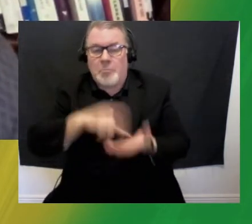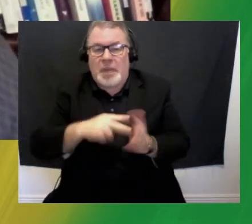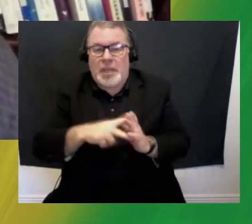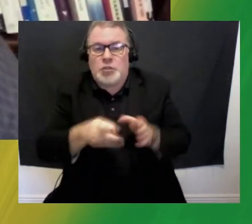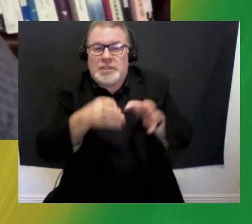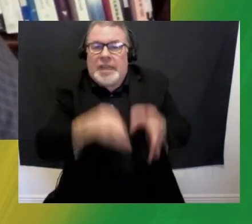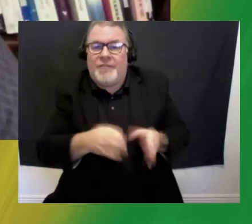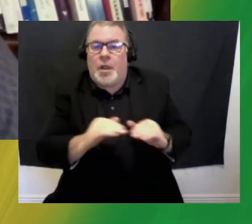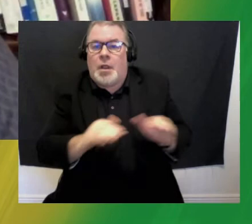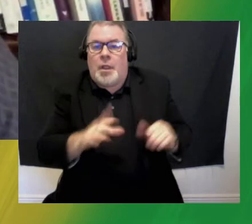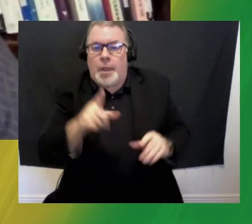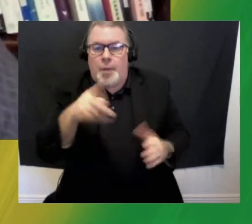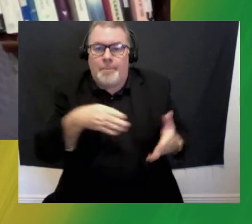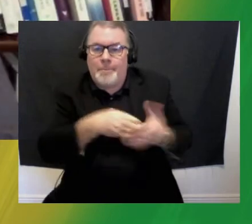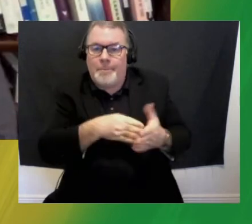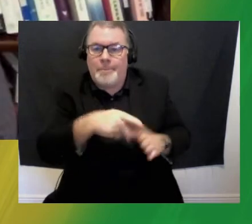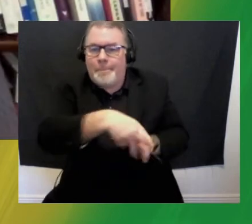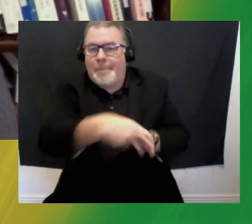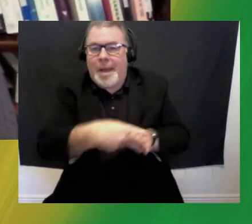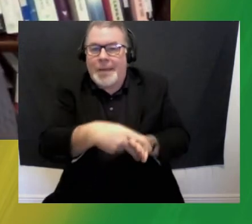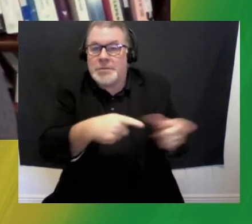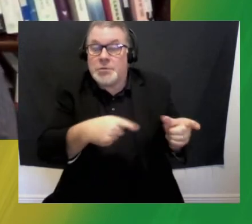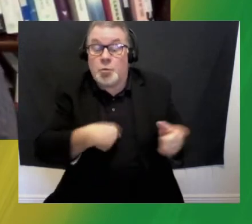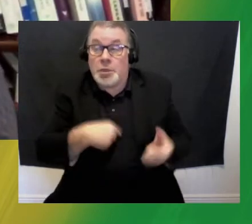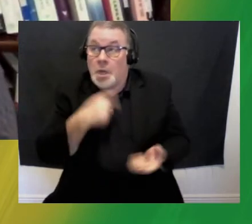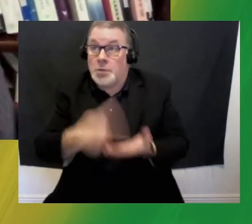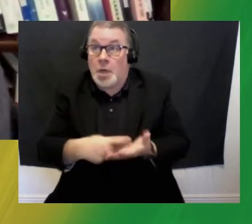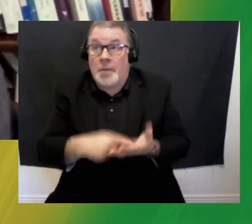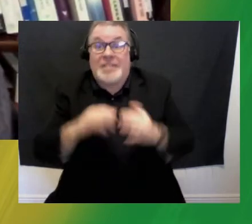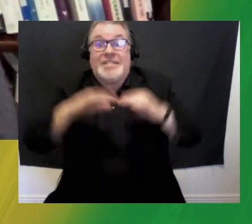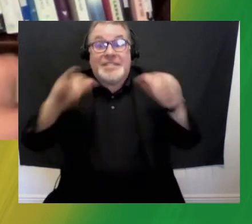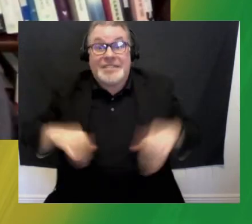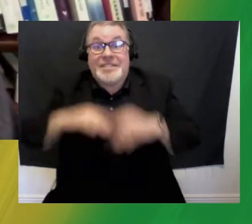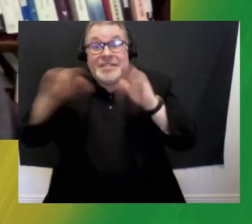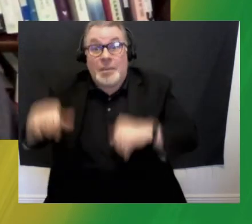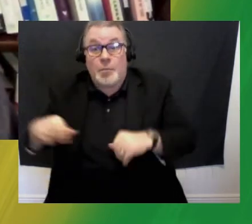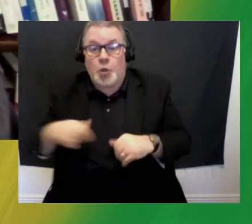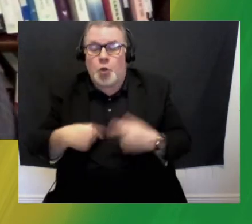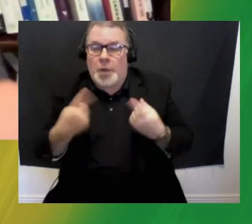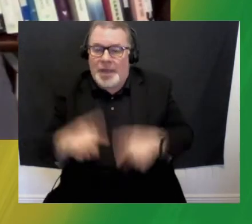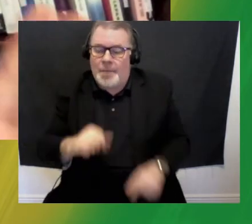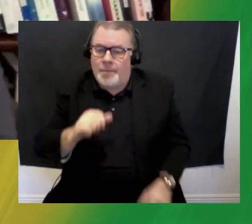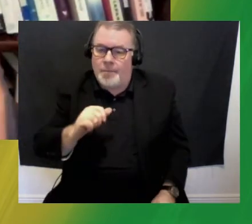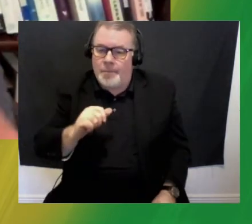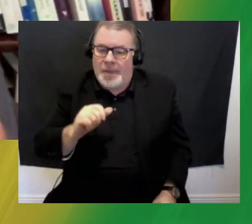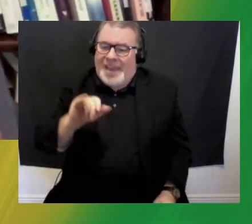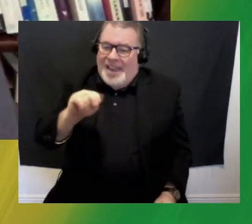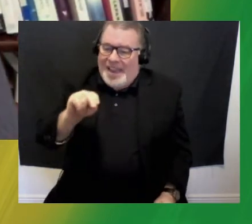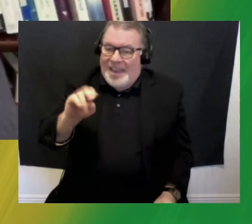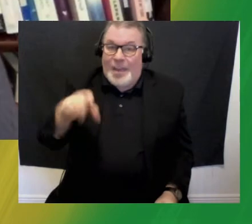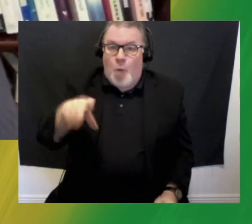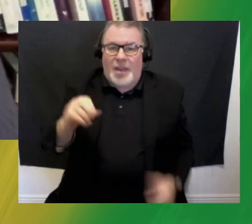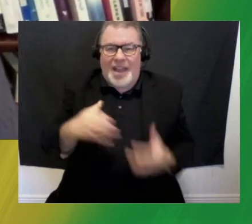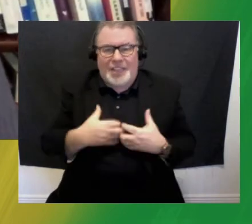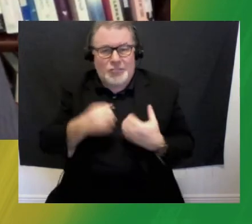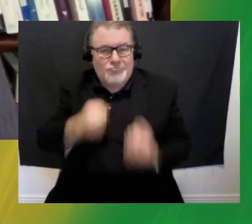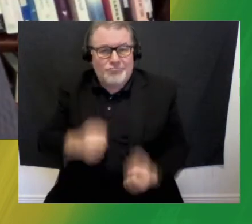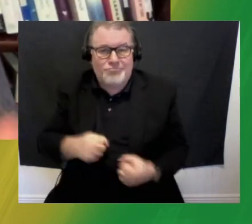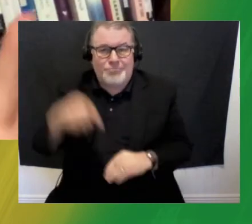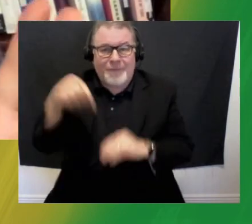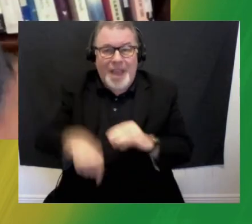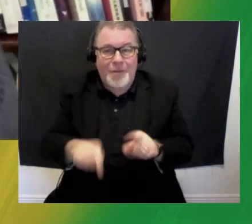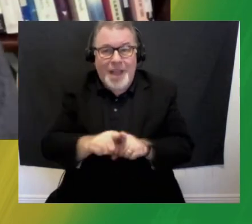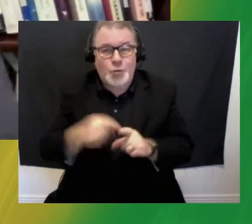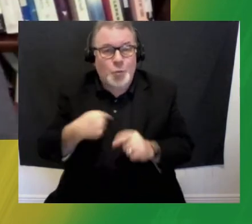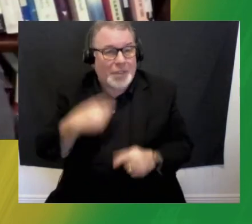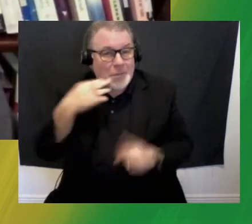level biases. We're talking about systems. You don't end up with inequality as profound as we have in this country, whether